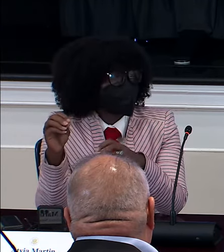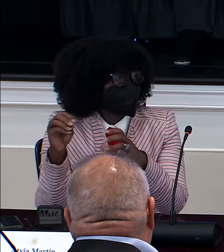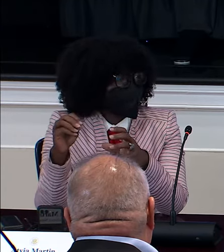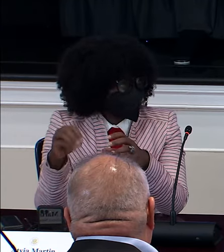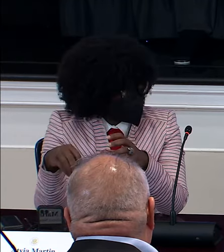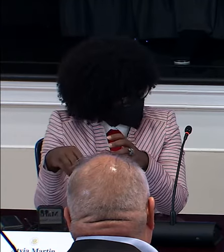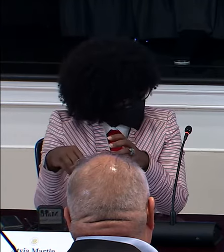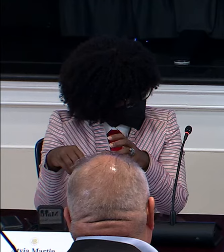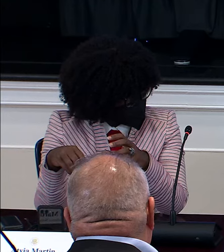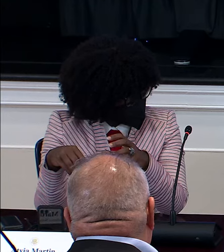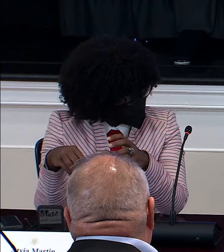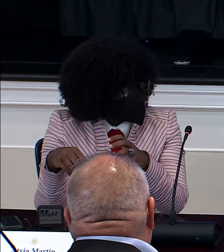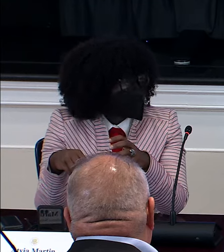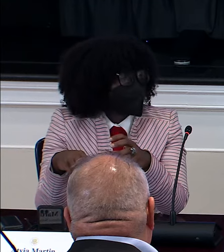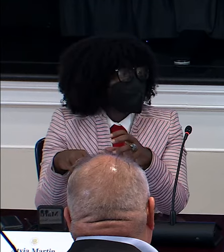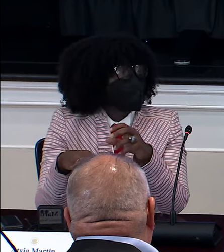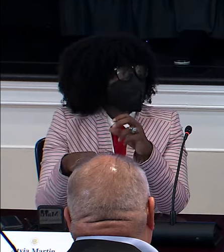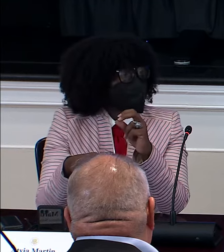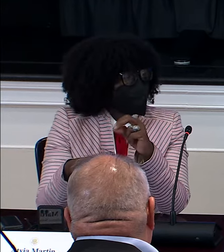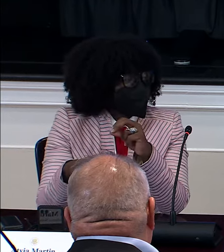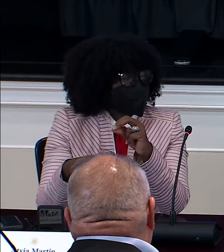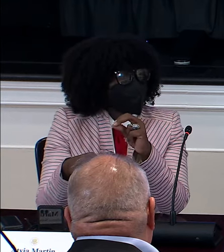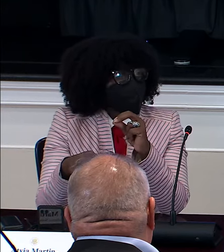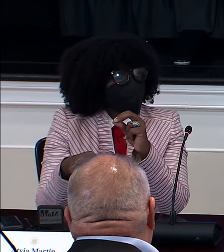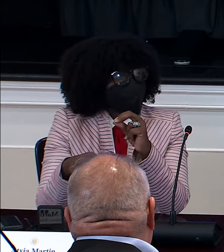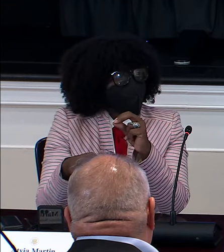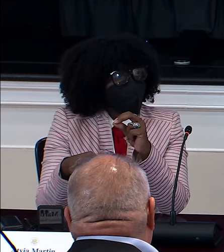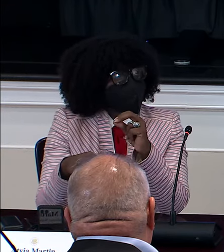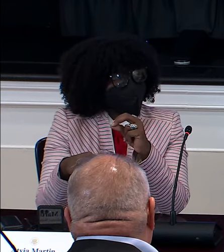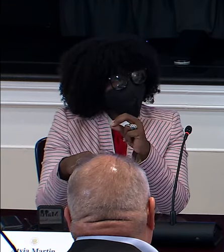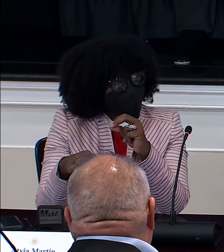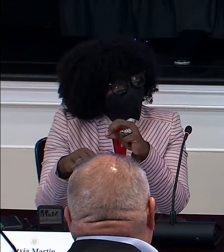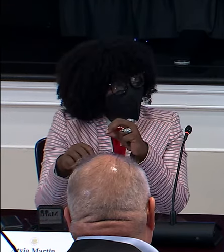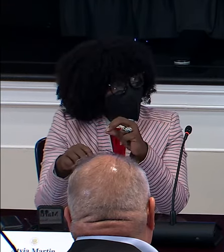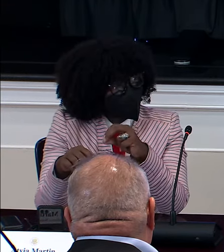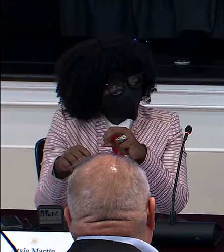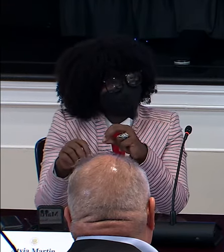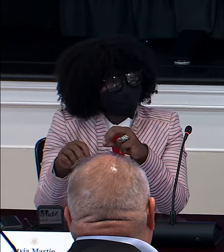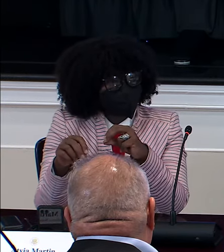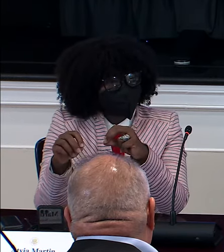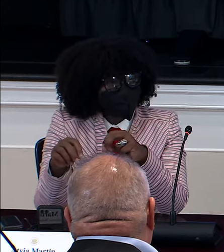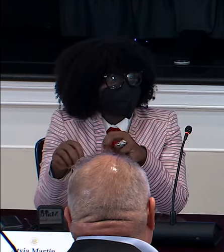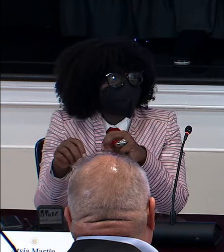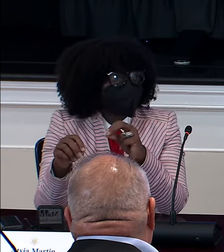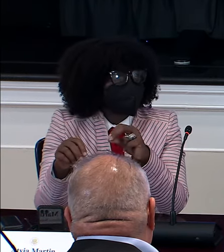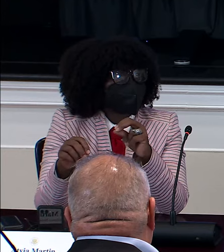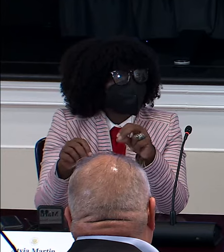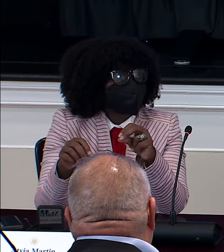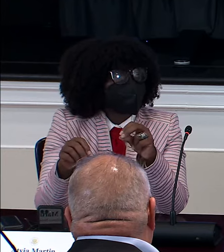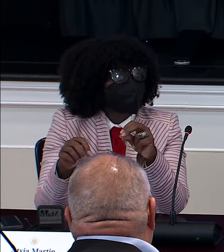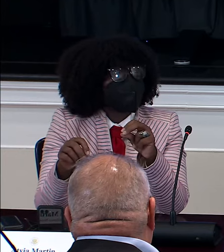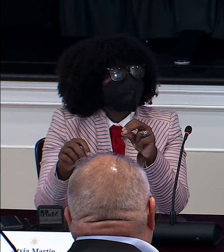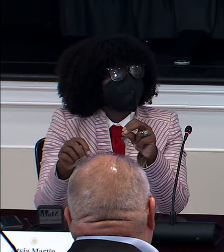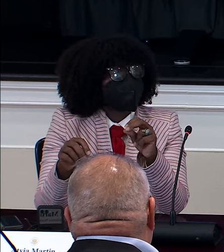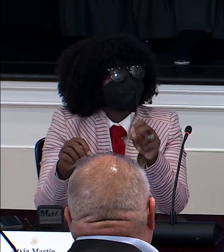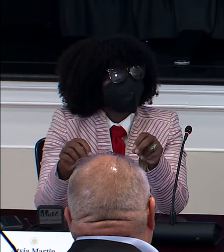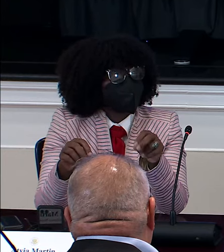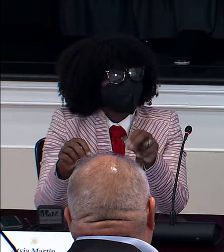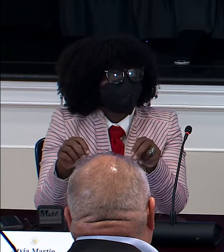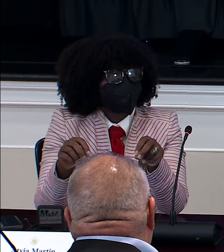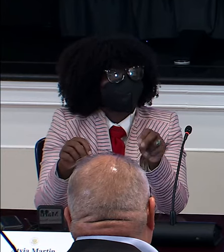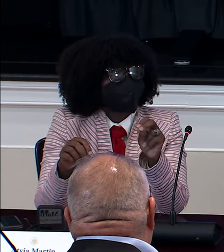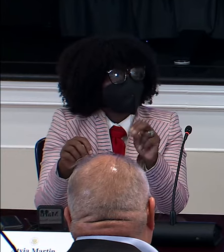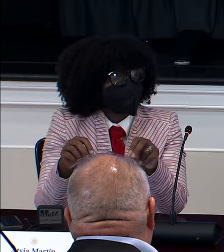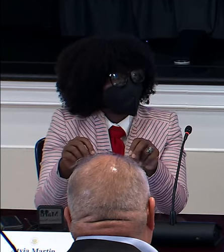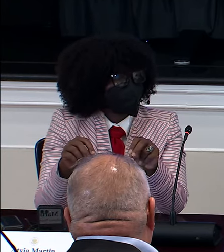zoning issues afterwards. And in fact, we have worked in some of the communities we work with after disasters, we've seen